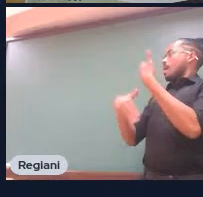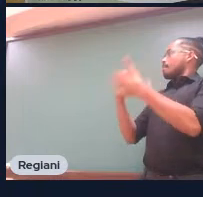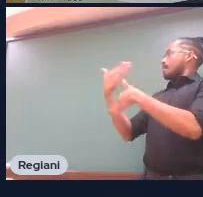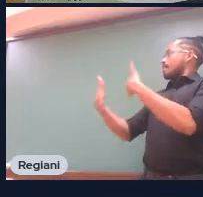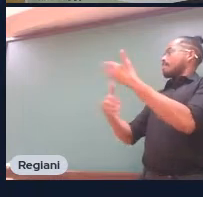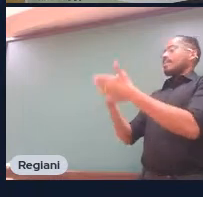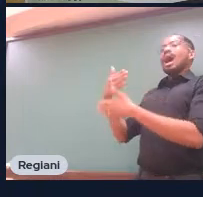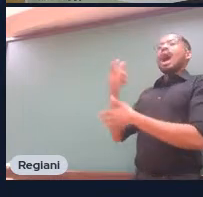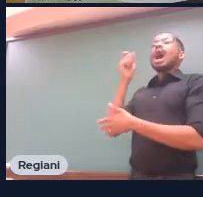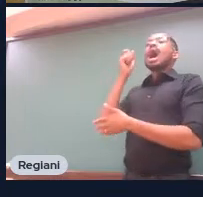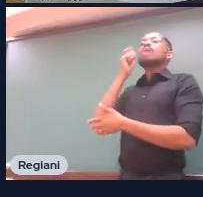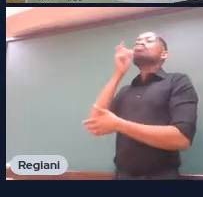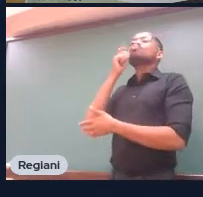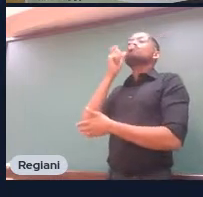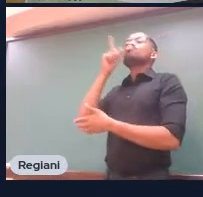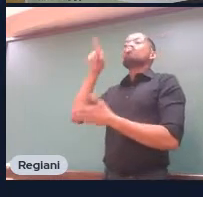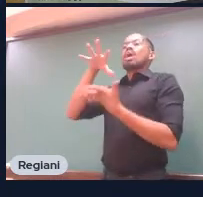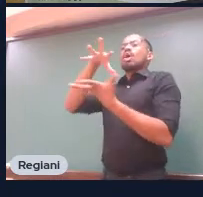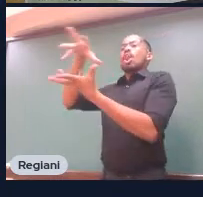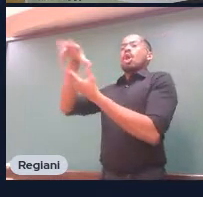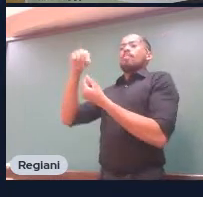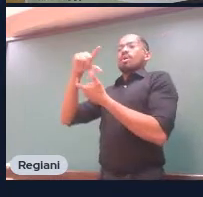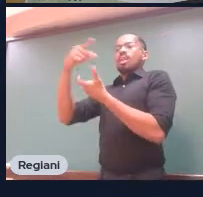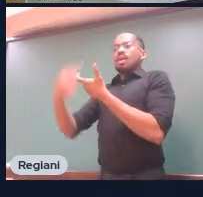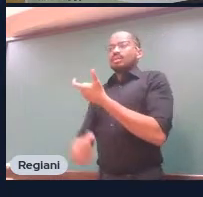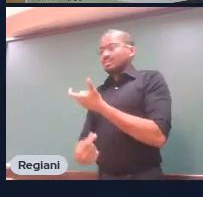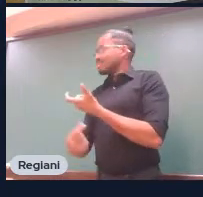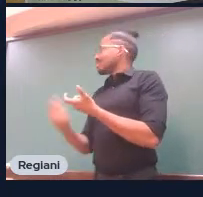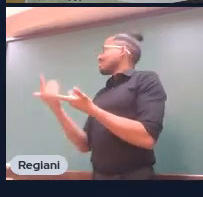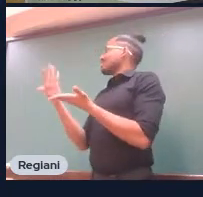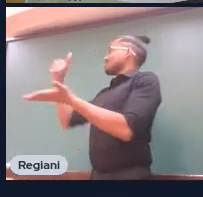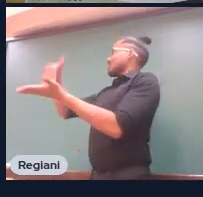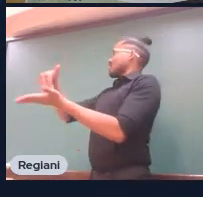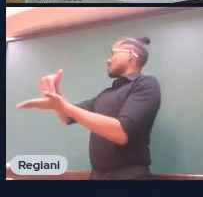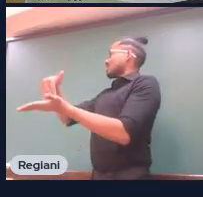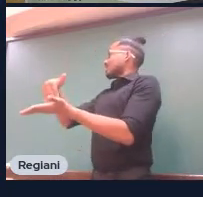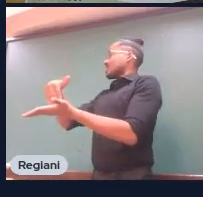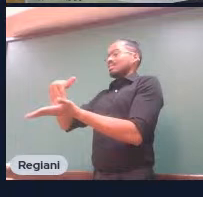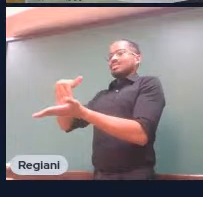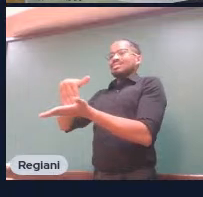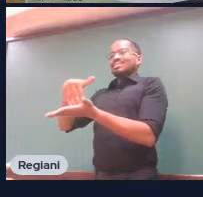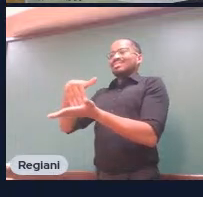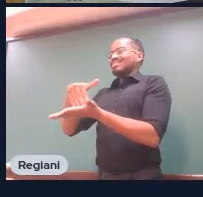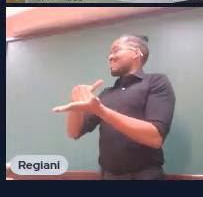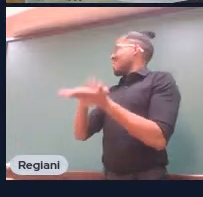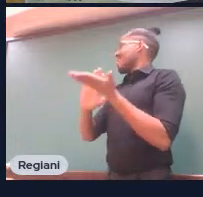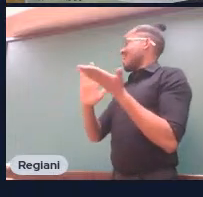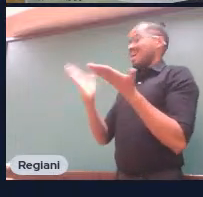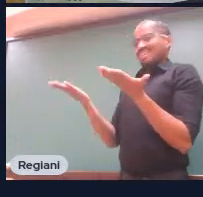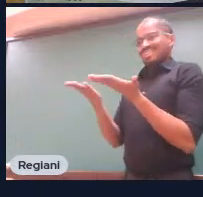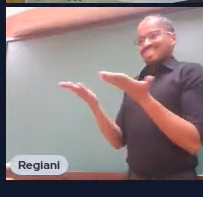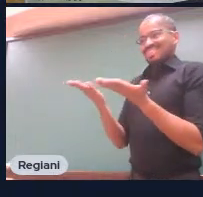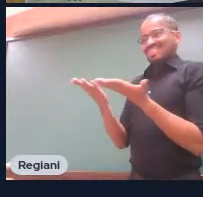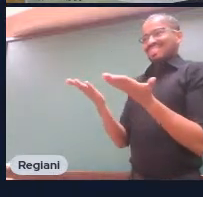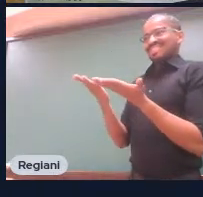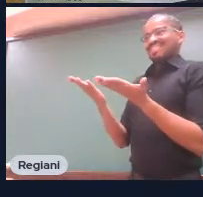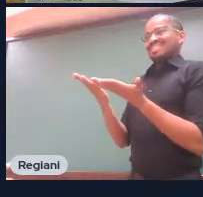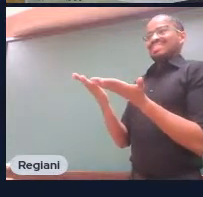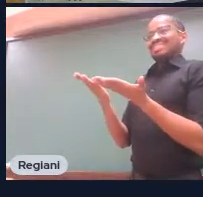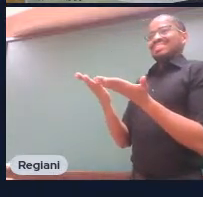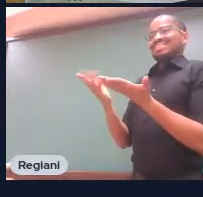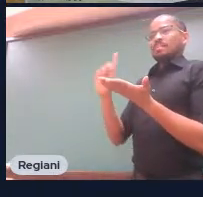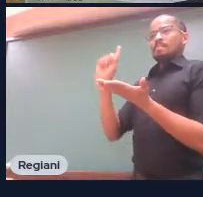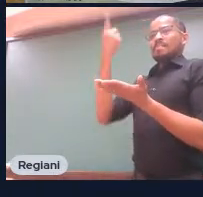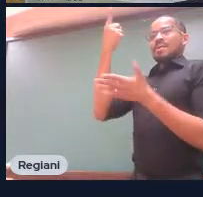is the Global Lex workshops, and now finally, that's the last little bar, where we now add the first conference